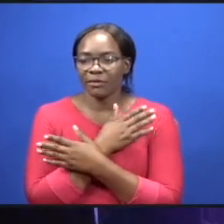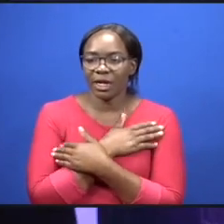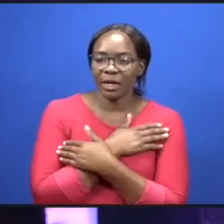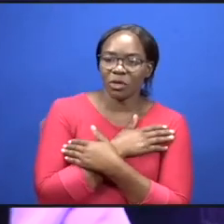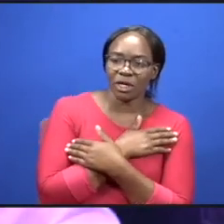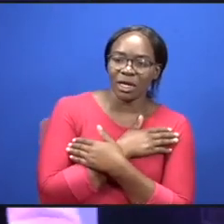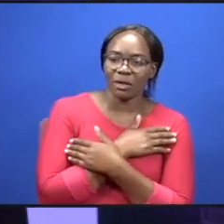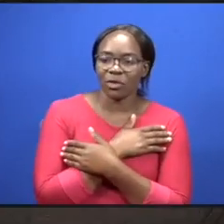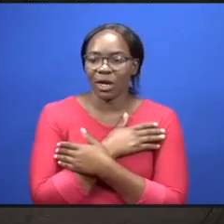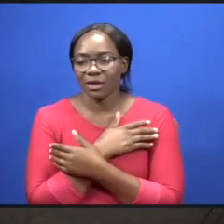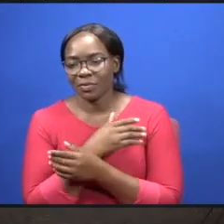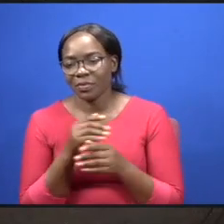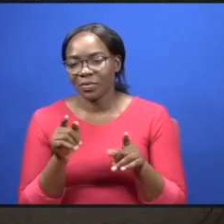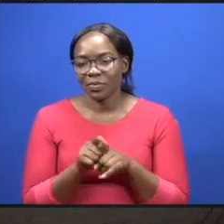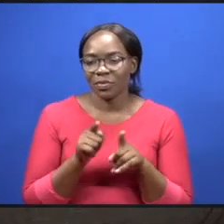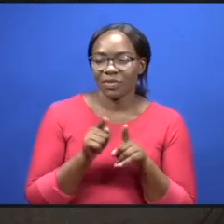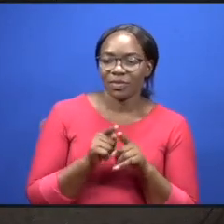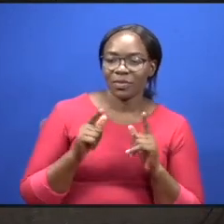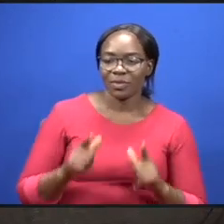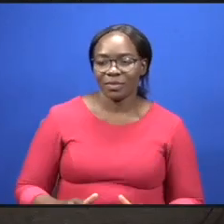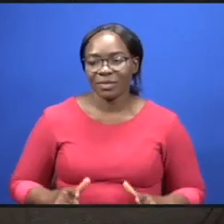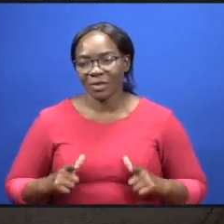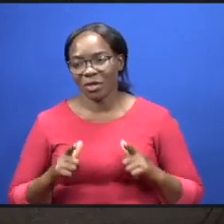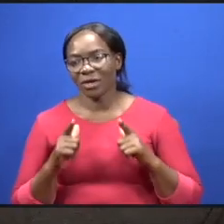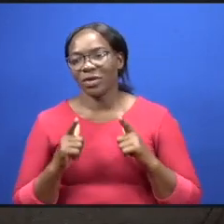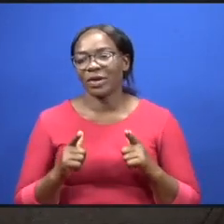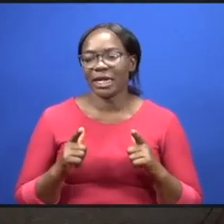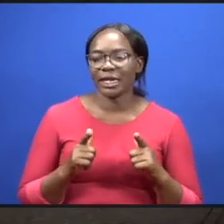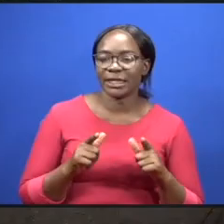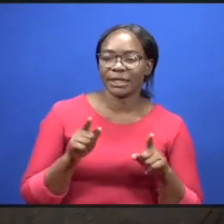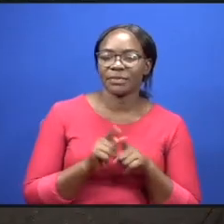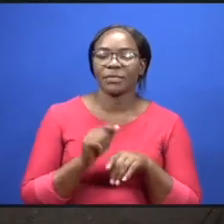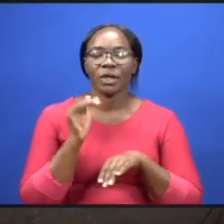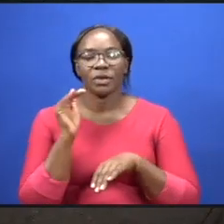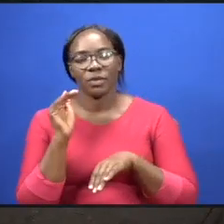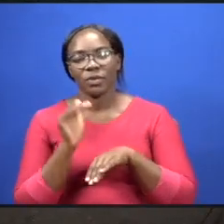have lived in the goodness.